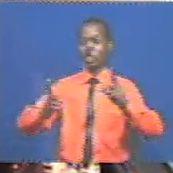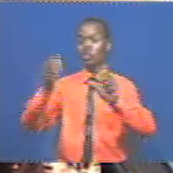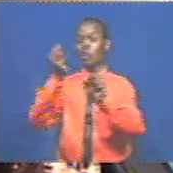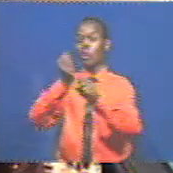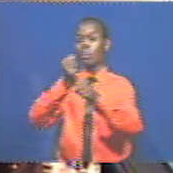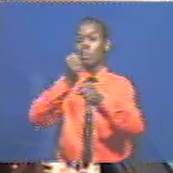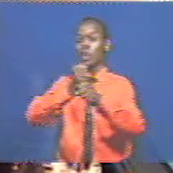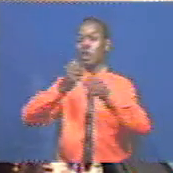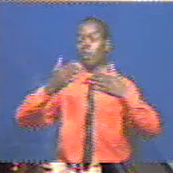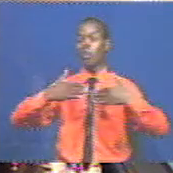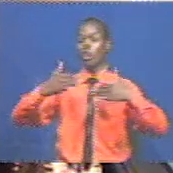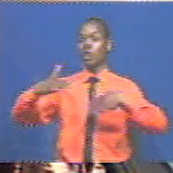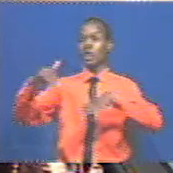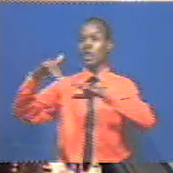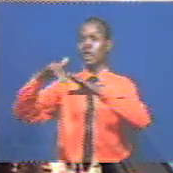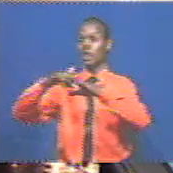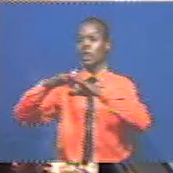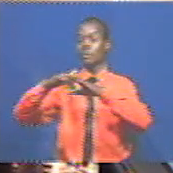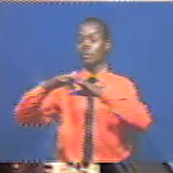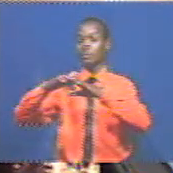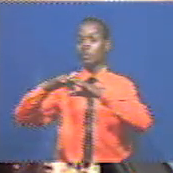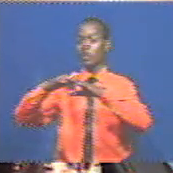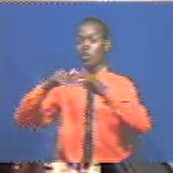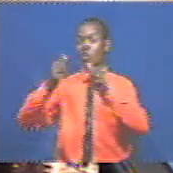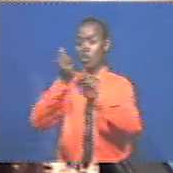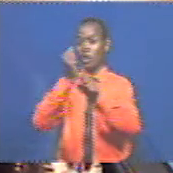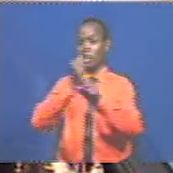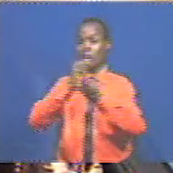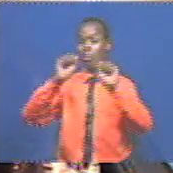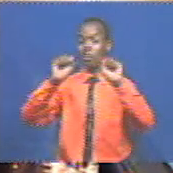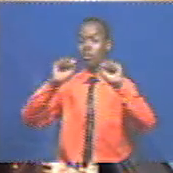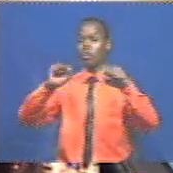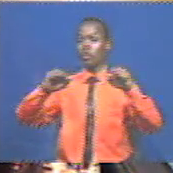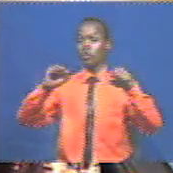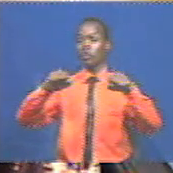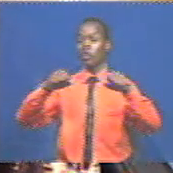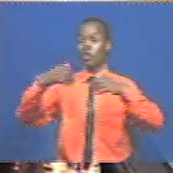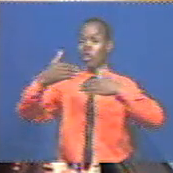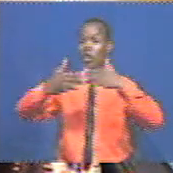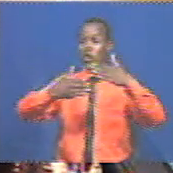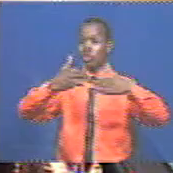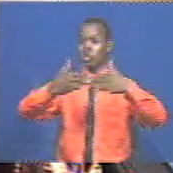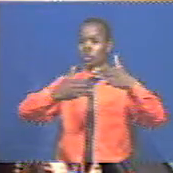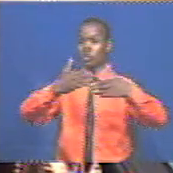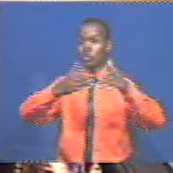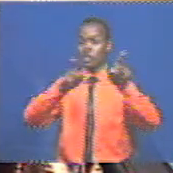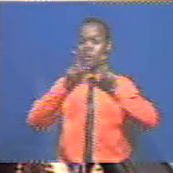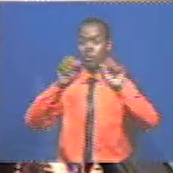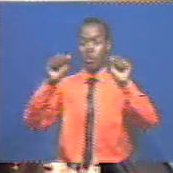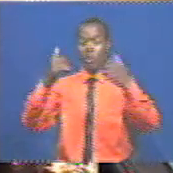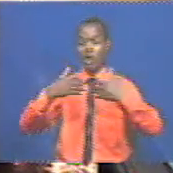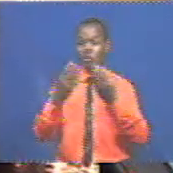on sustainable urbanization so we were like to foresee the resolution to be